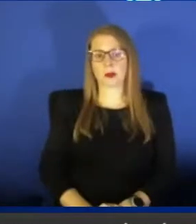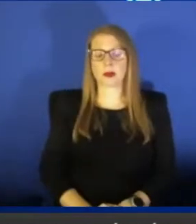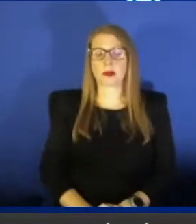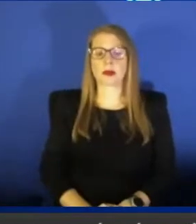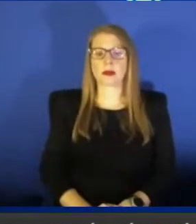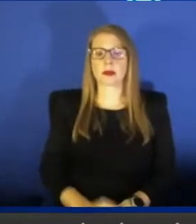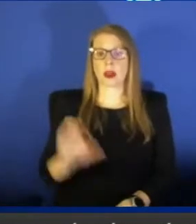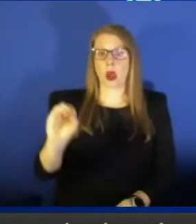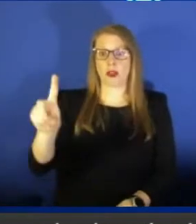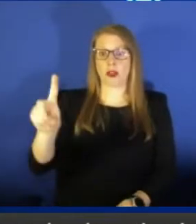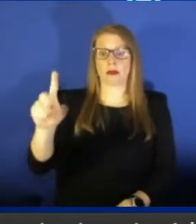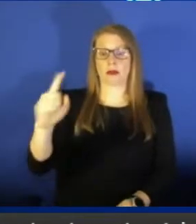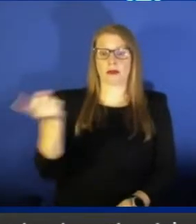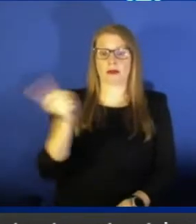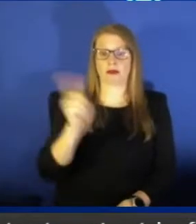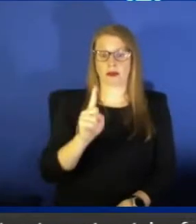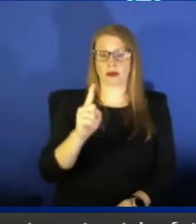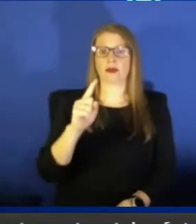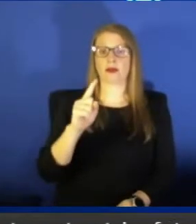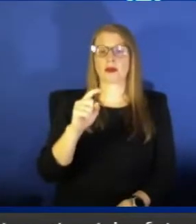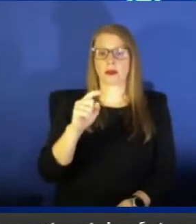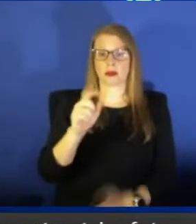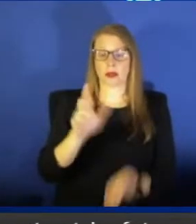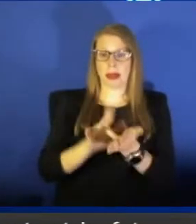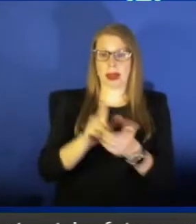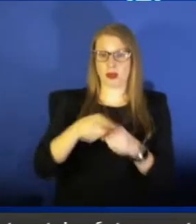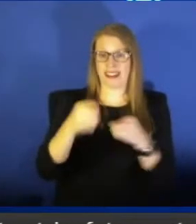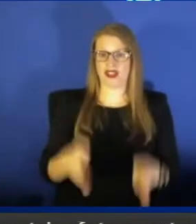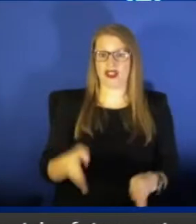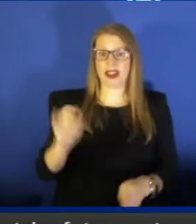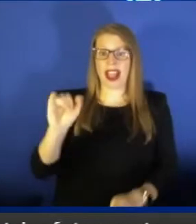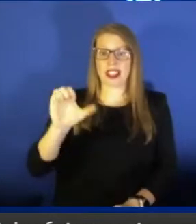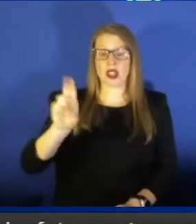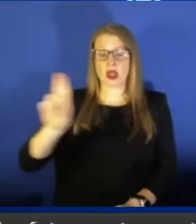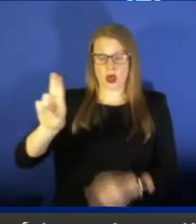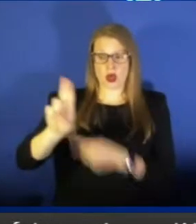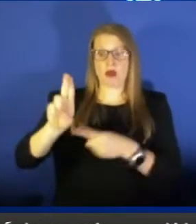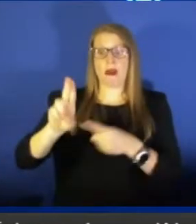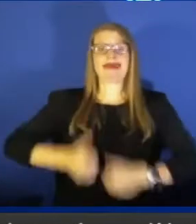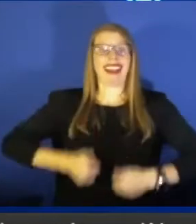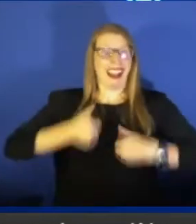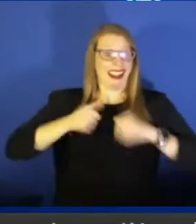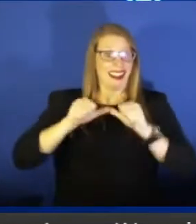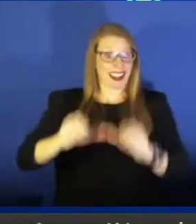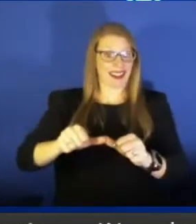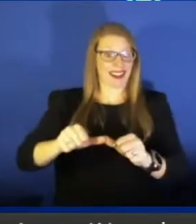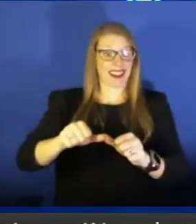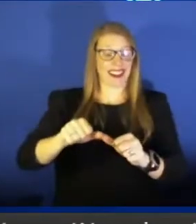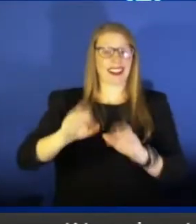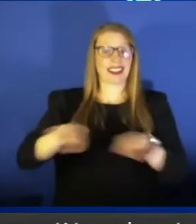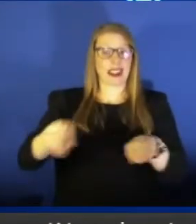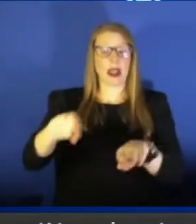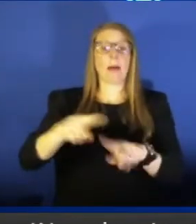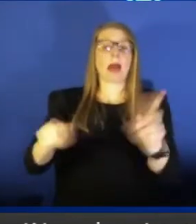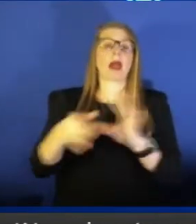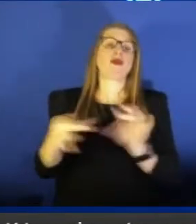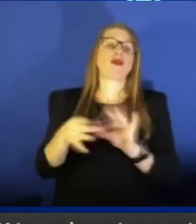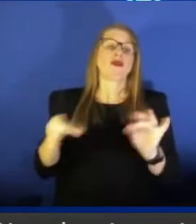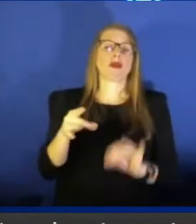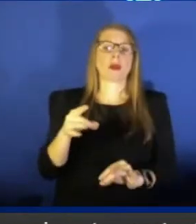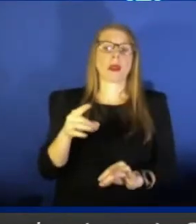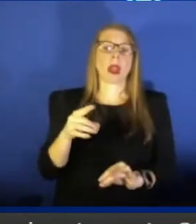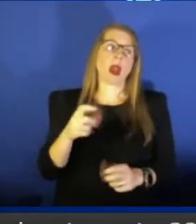of oxycodone and acetaminophen, and so Percocet 30 is not actually a a dosage that you can get